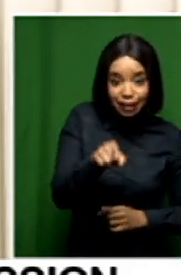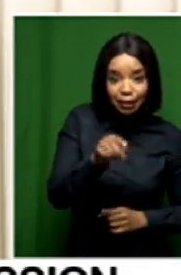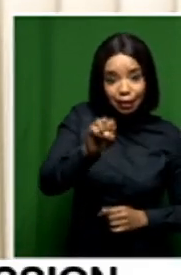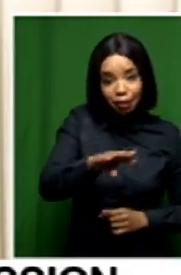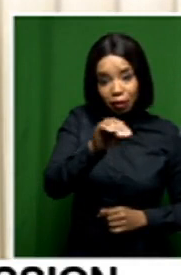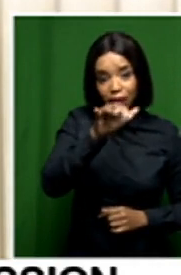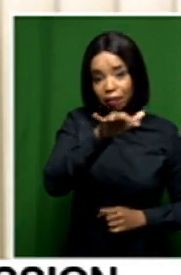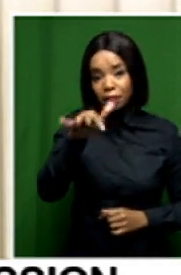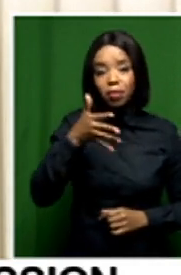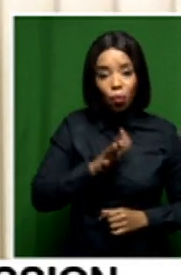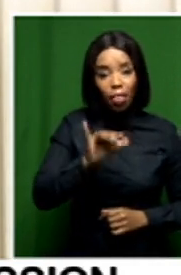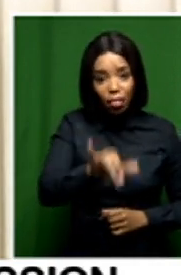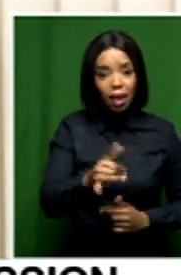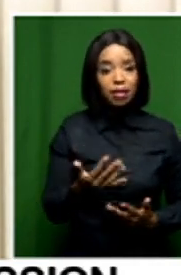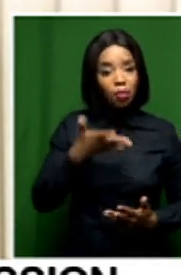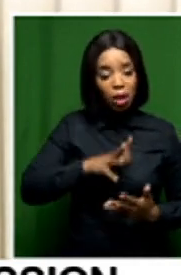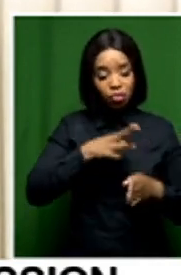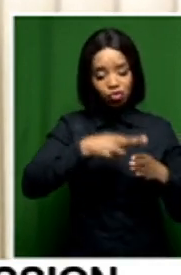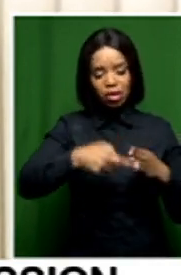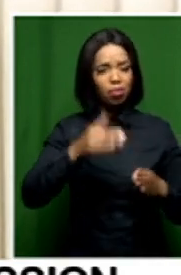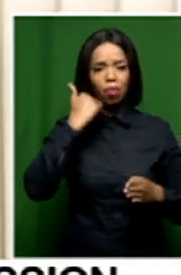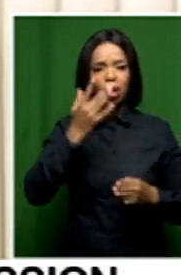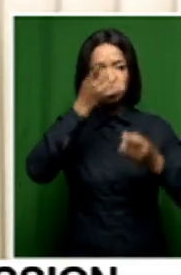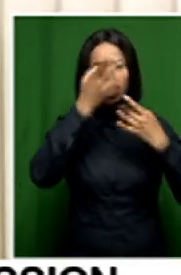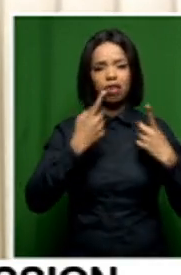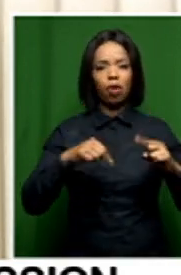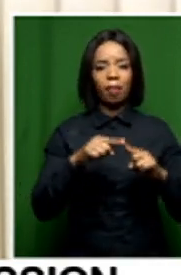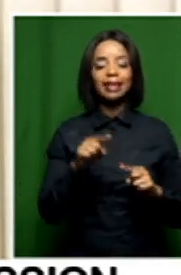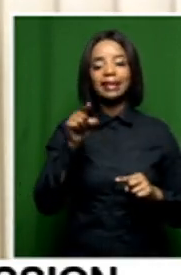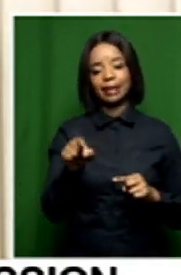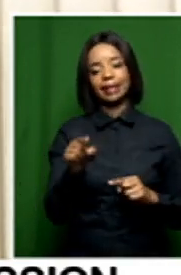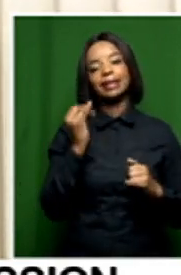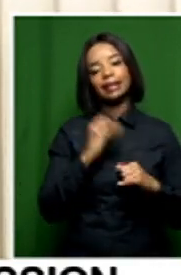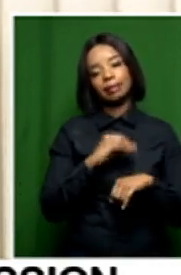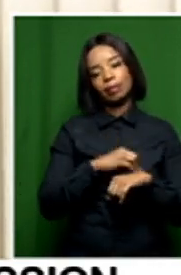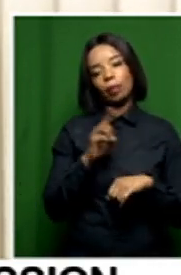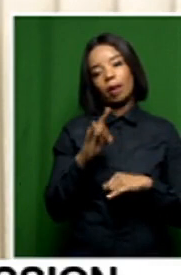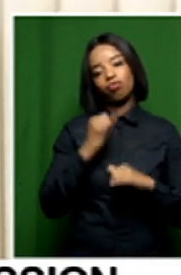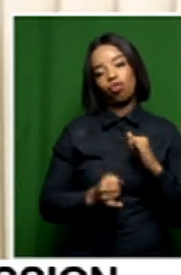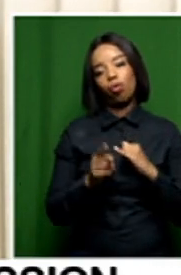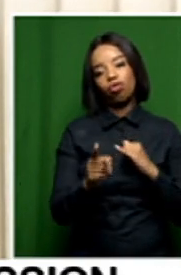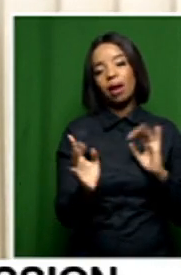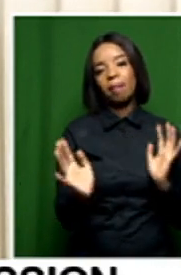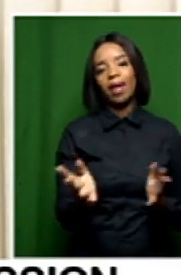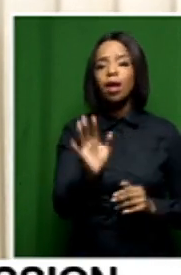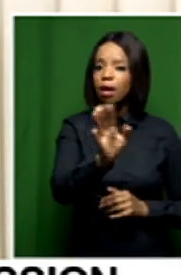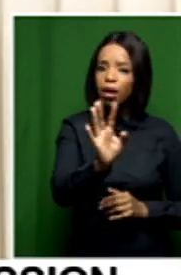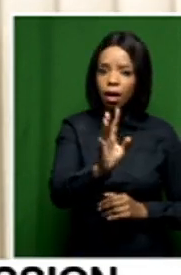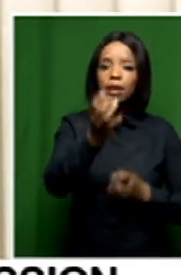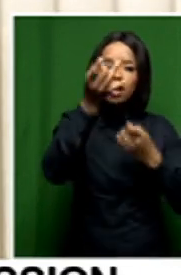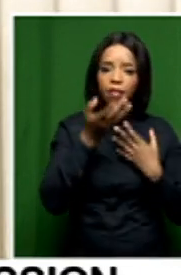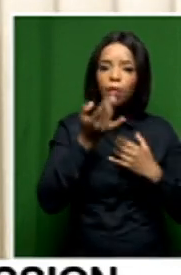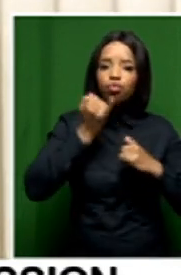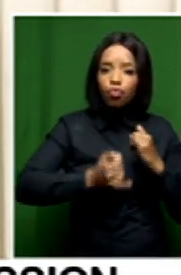want results, and we don't want to be told what is wrong with us, and it simply ends there. We must be told, this is wrong, this is what we are going to do to fix